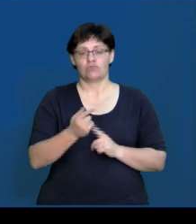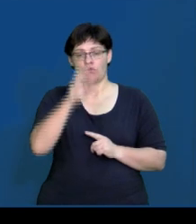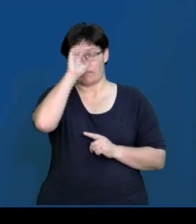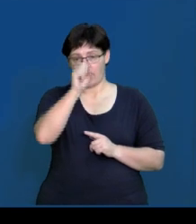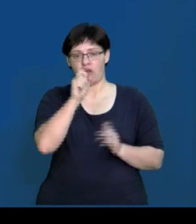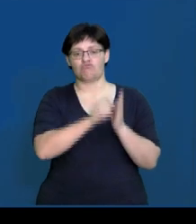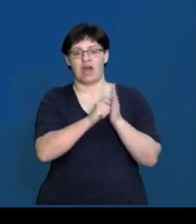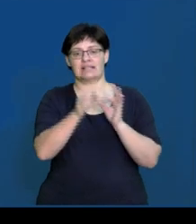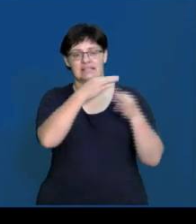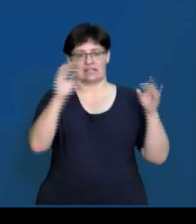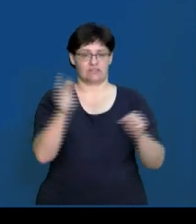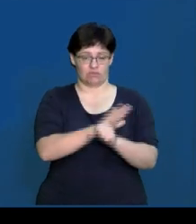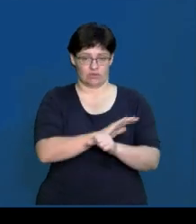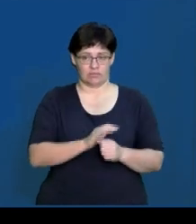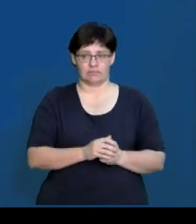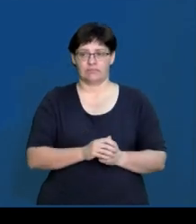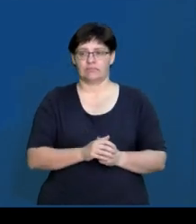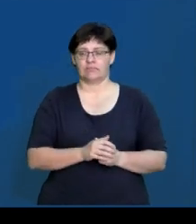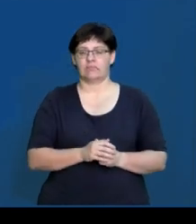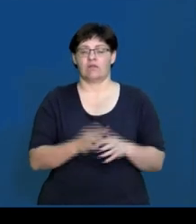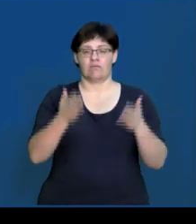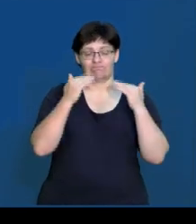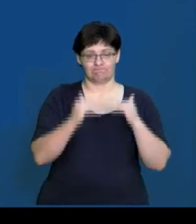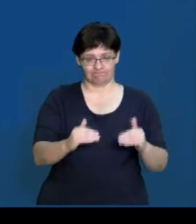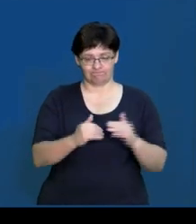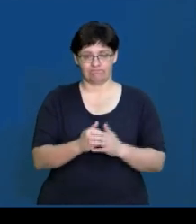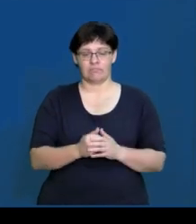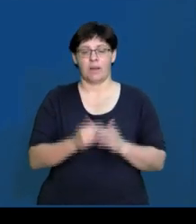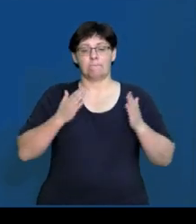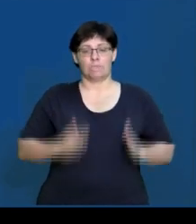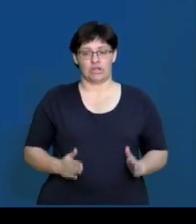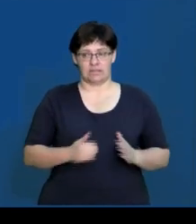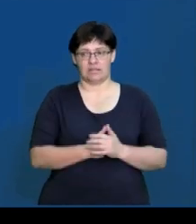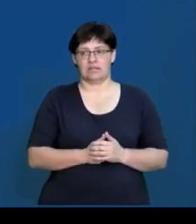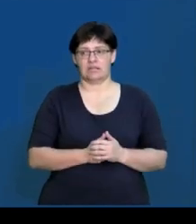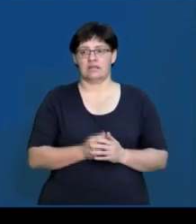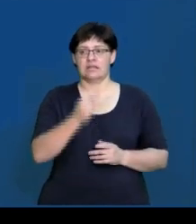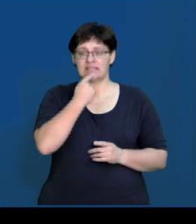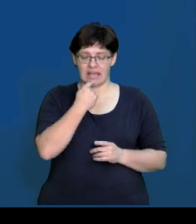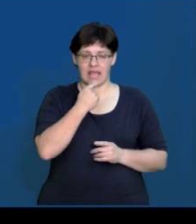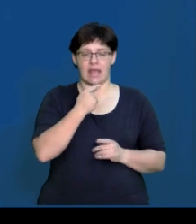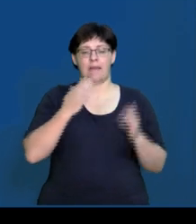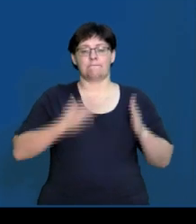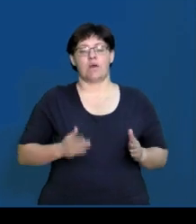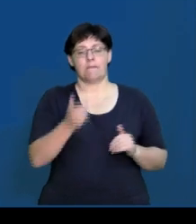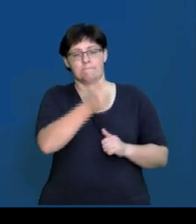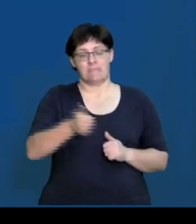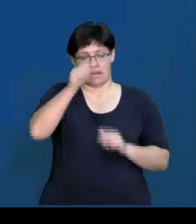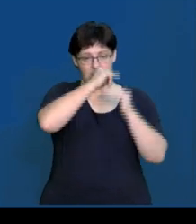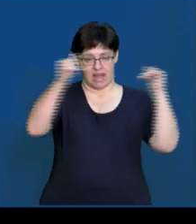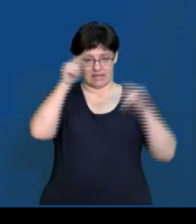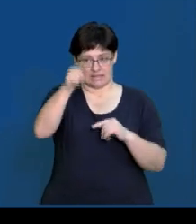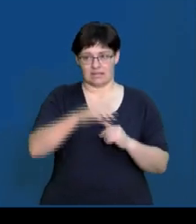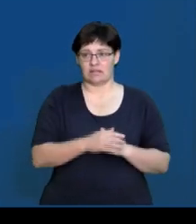marks. Remember to write full sentences. Right, now let's go to the main body. You see it's written main body,